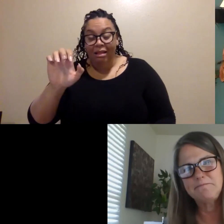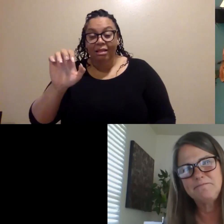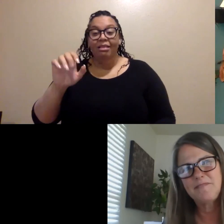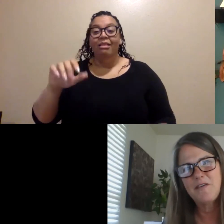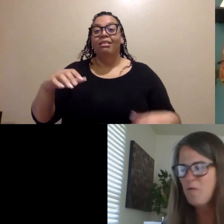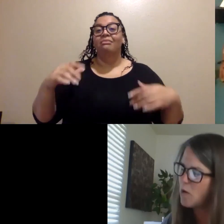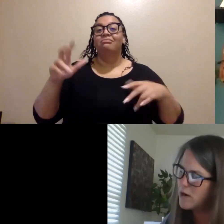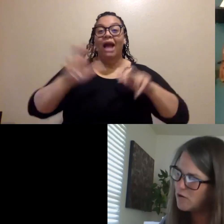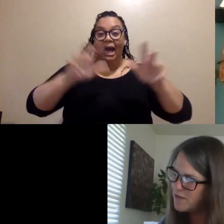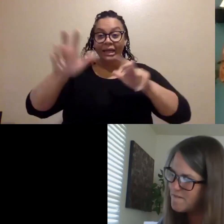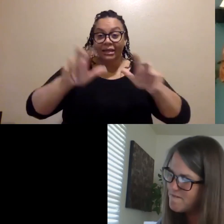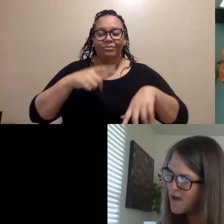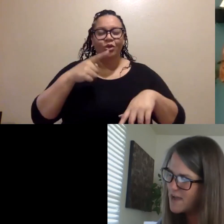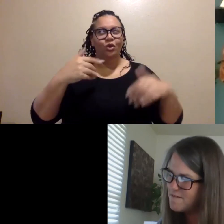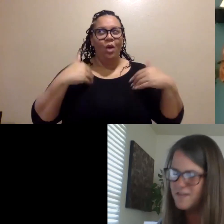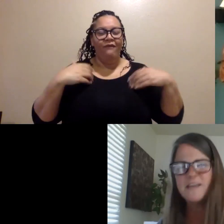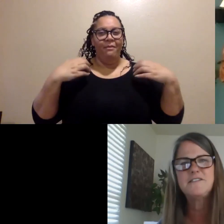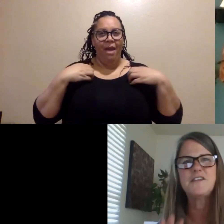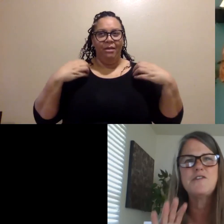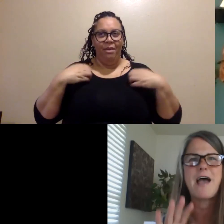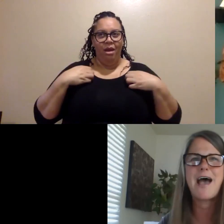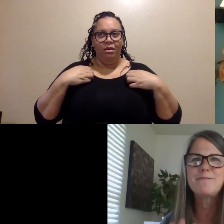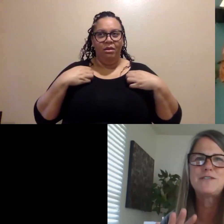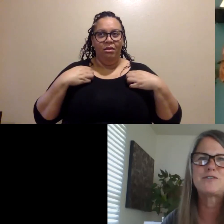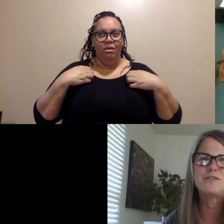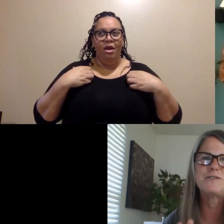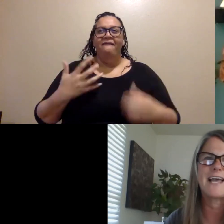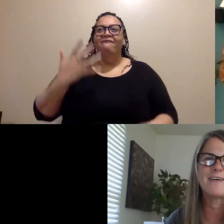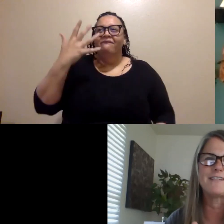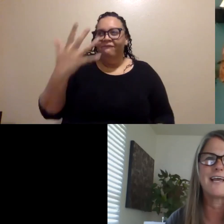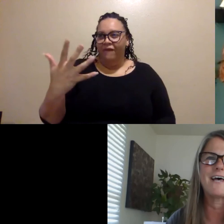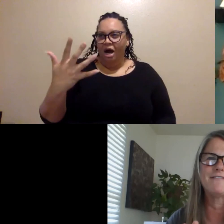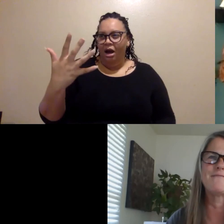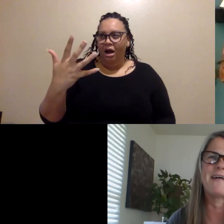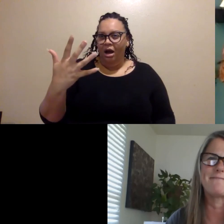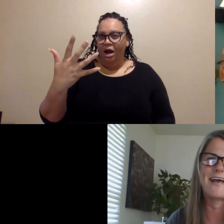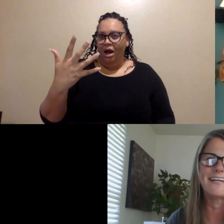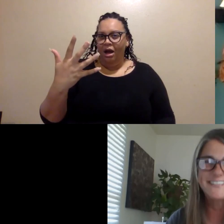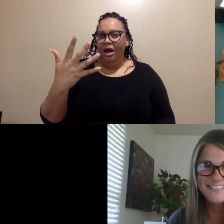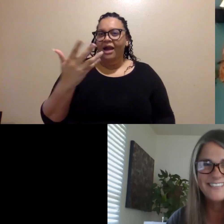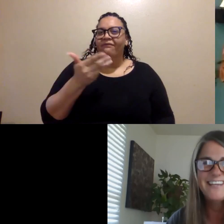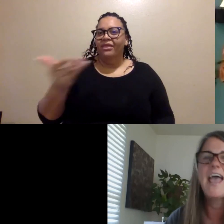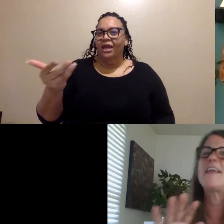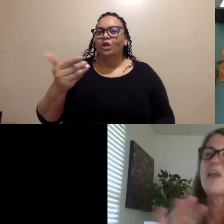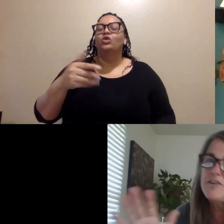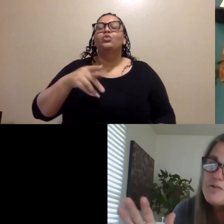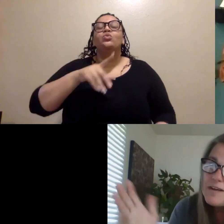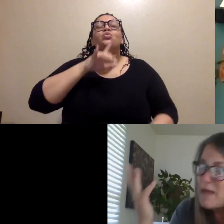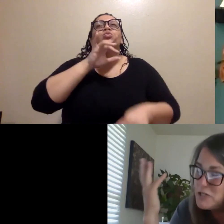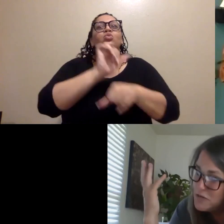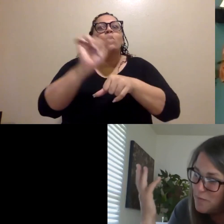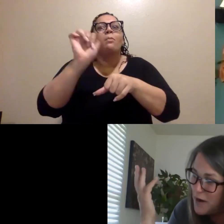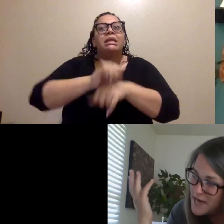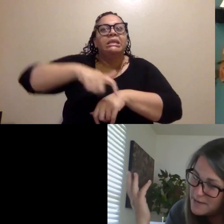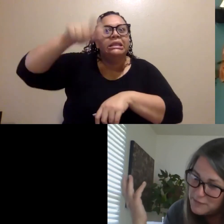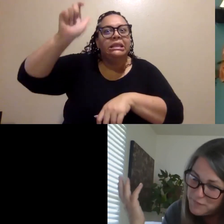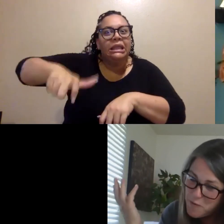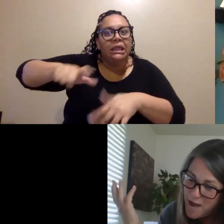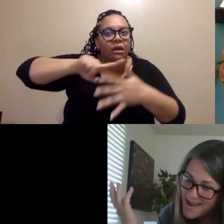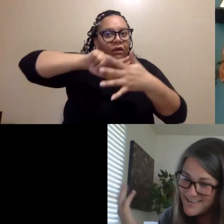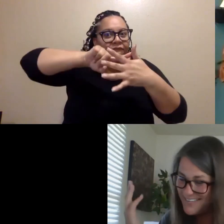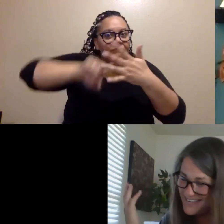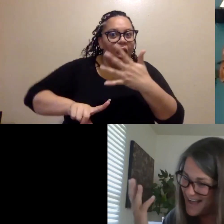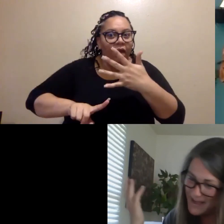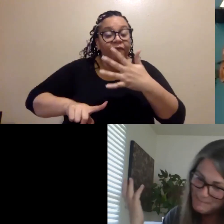backpack. What are the 5 things that you absolutely have to have in your backpack? And you can mention brand names